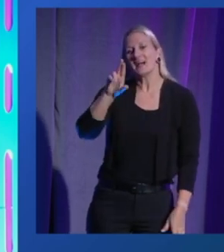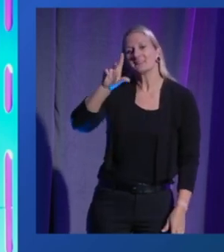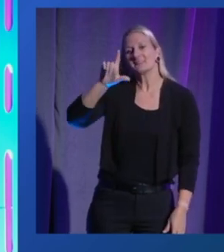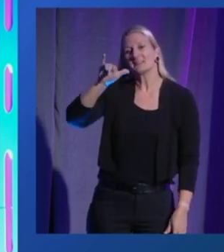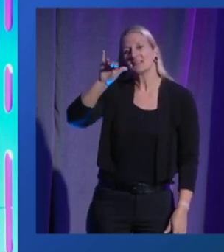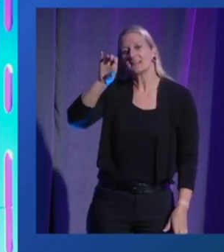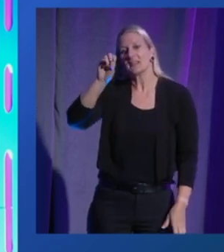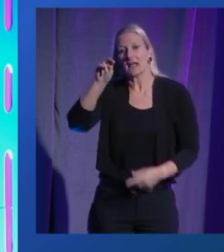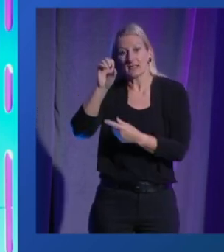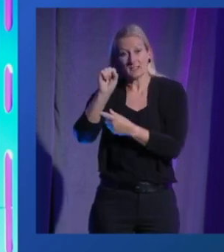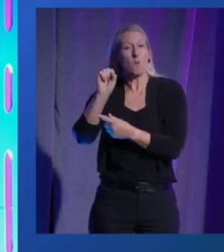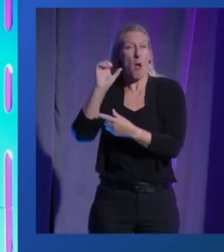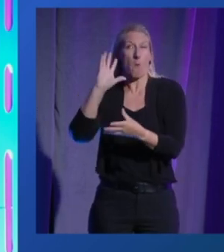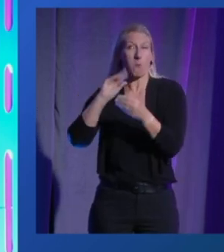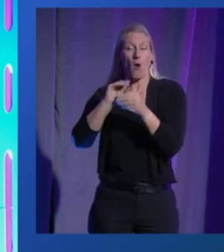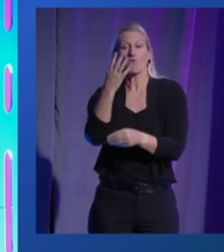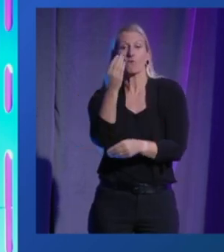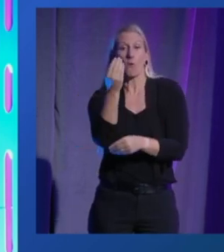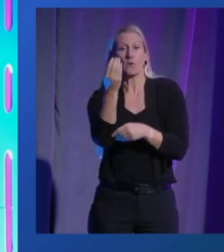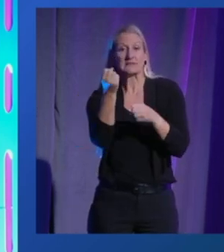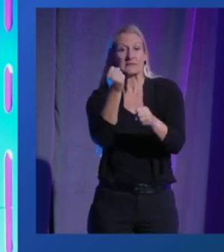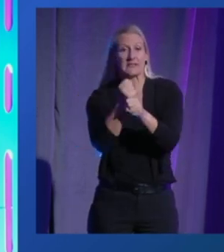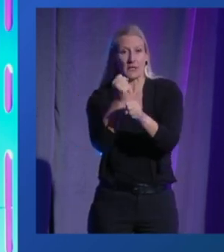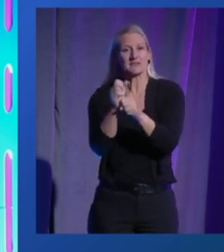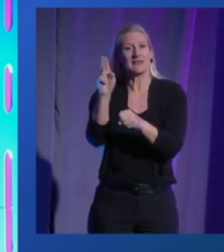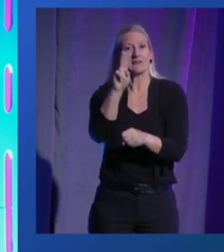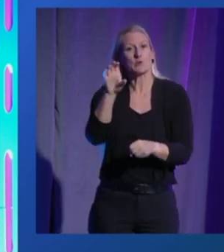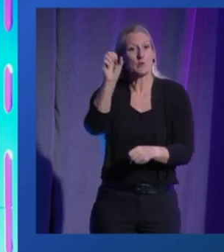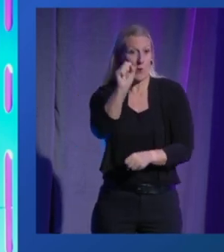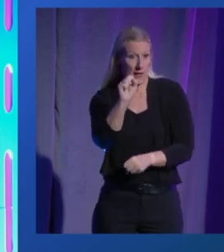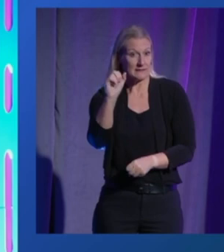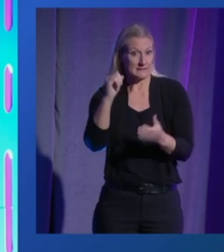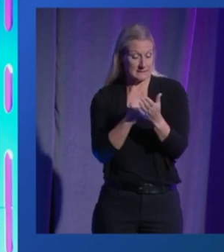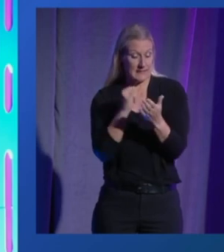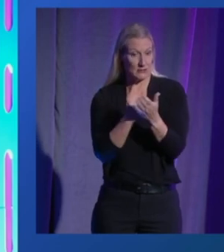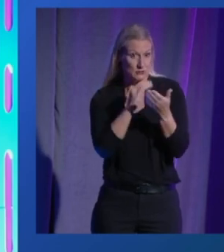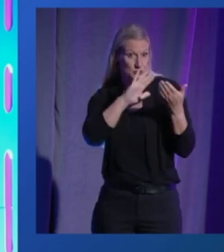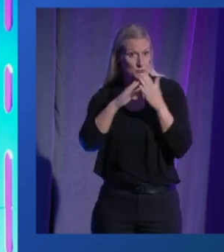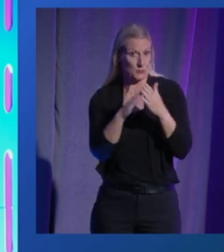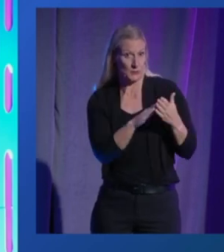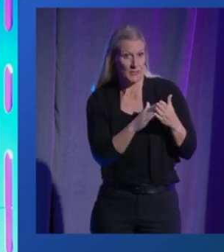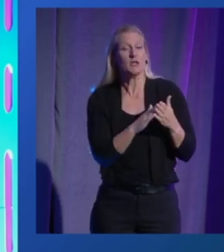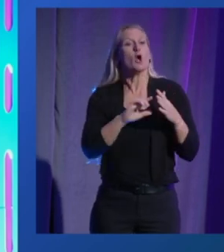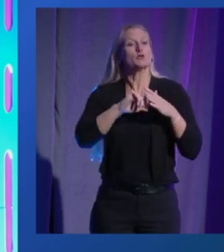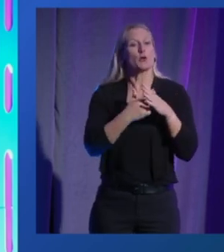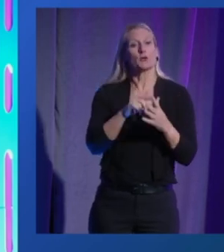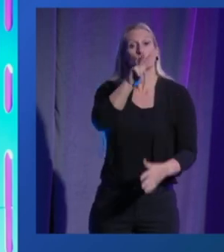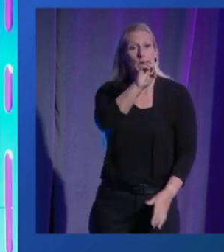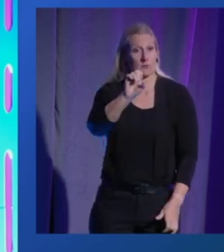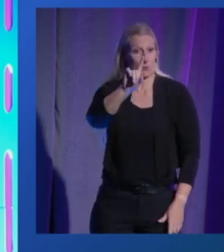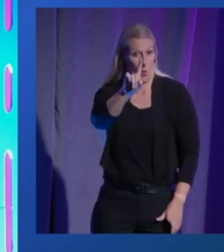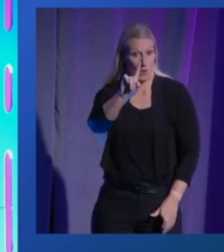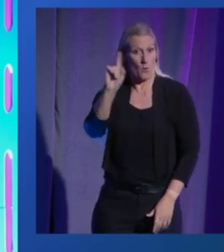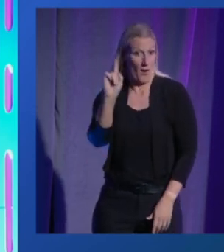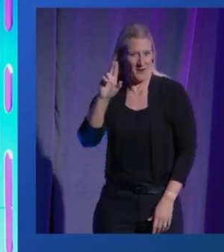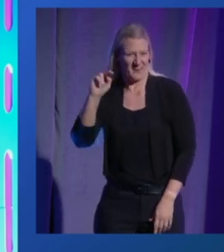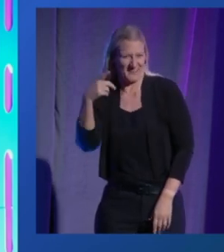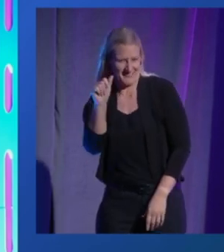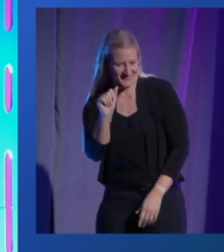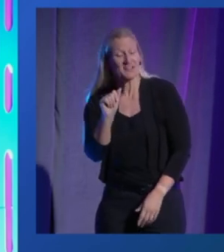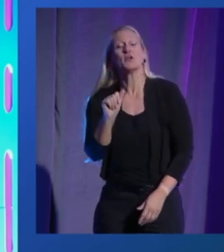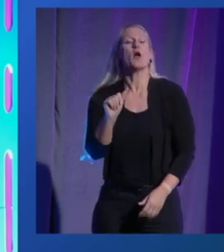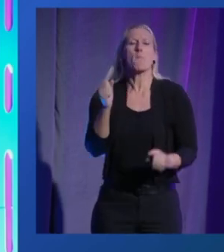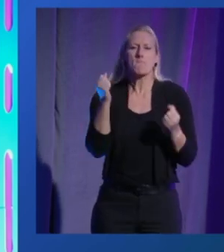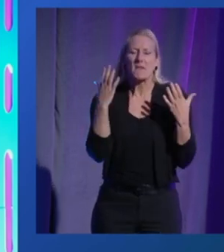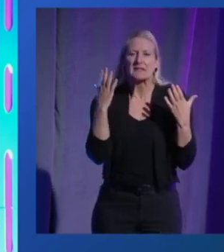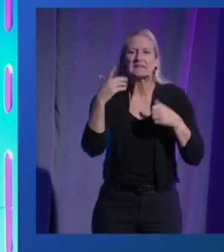US intelligence Community beginning in 2001 with the National geospatial Intelligence Agency he has served multiple